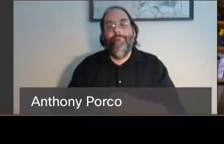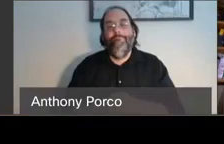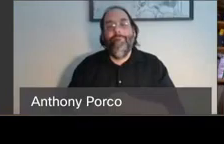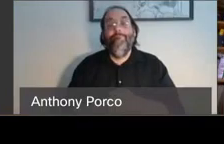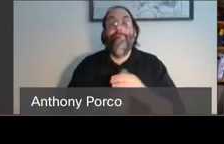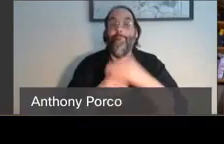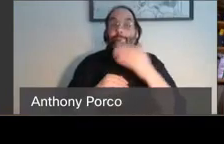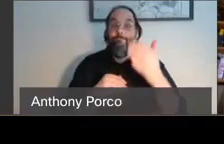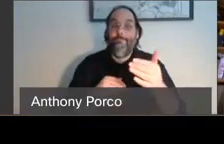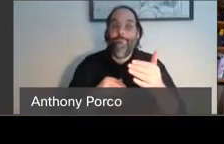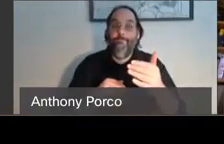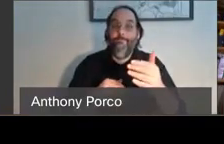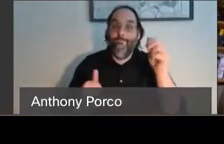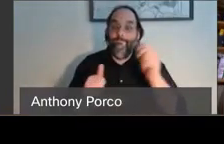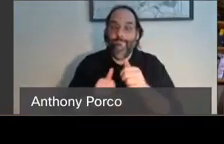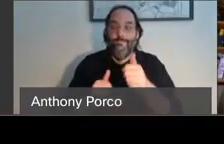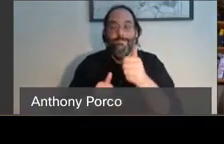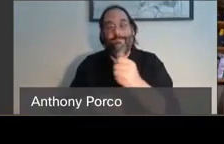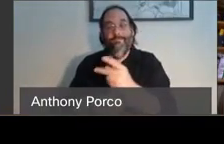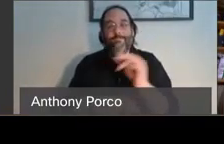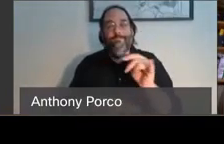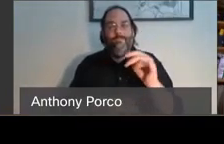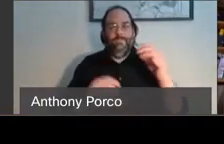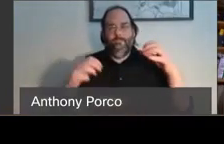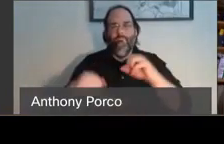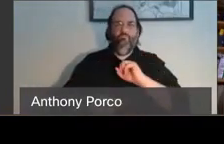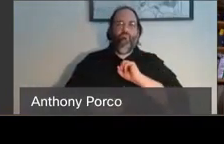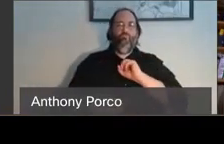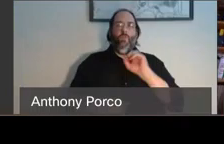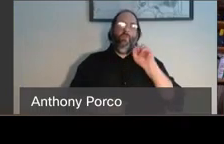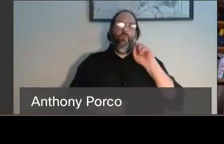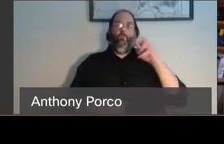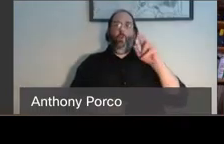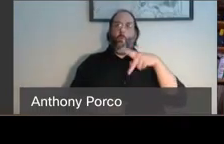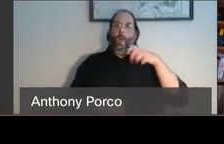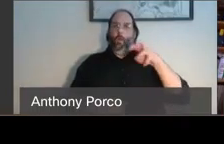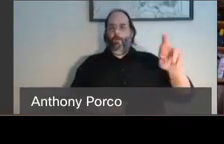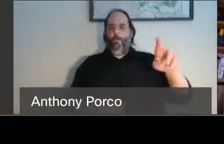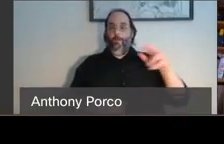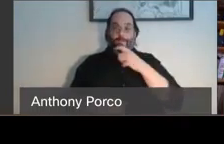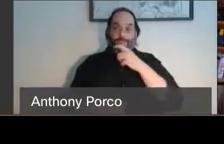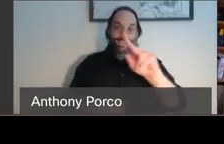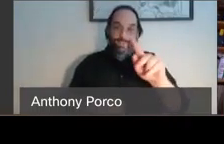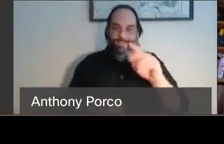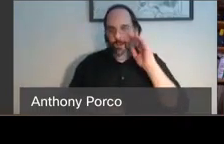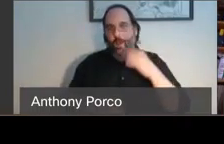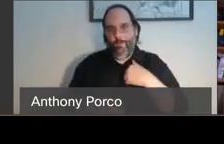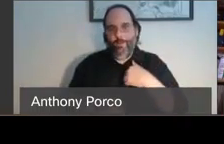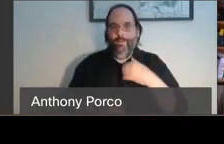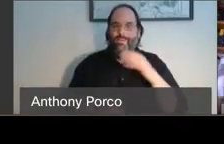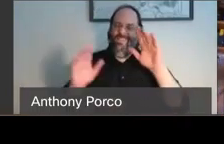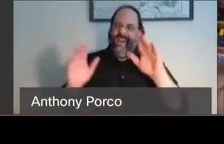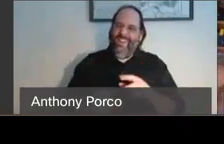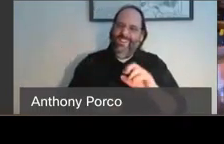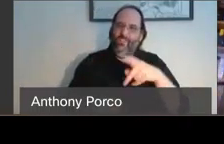Next, self-care is a superpower. If you've been watching TV lately, I know I have, there are all these great new